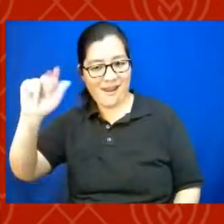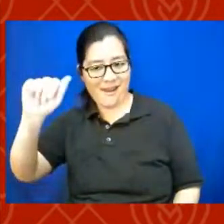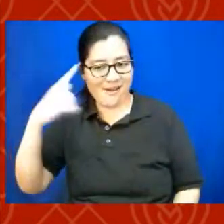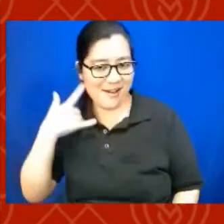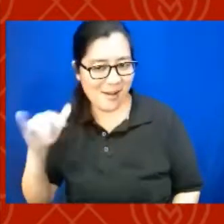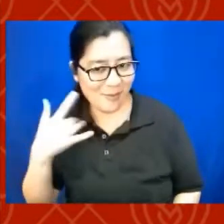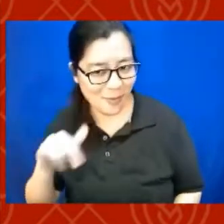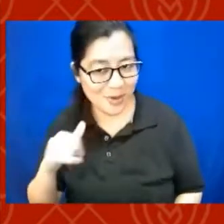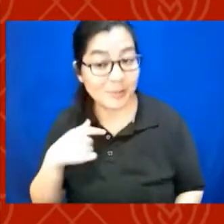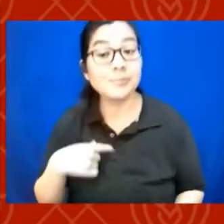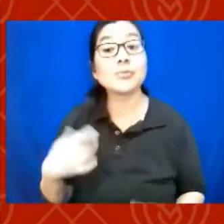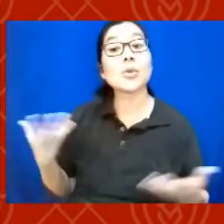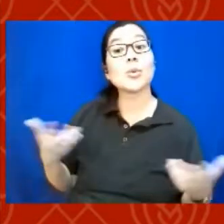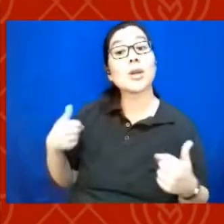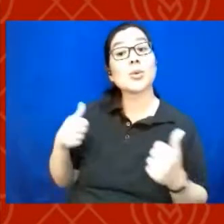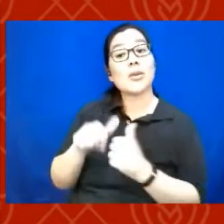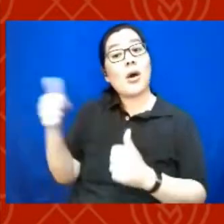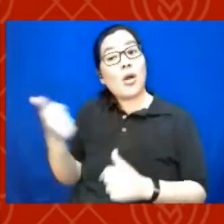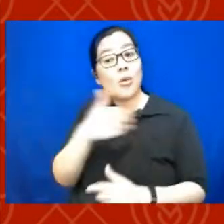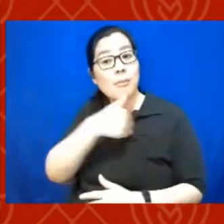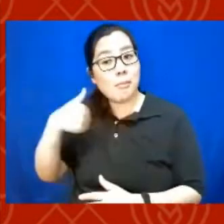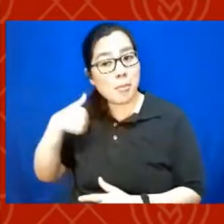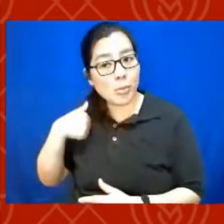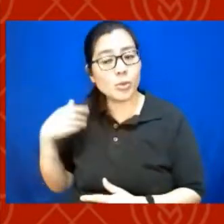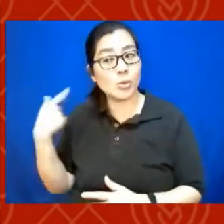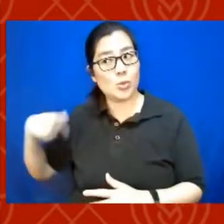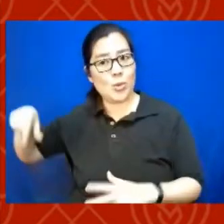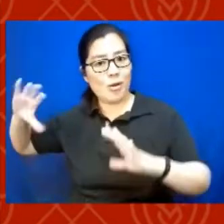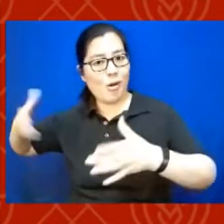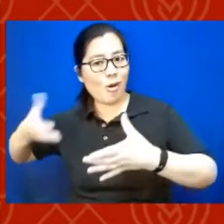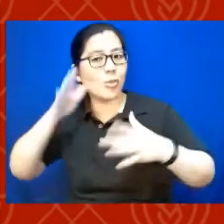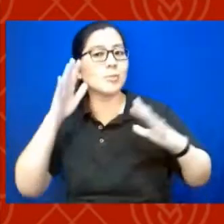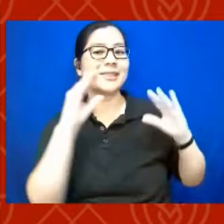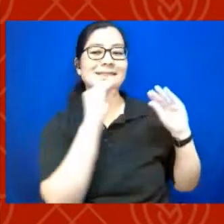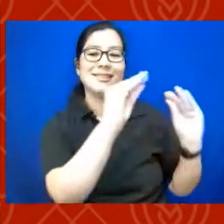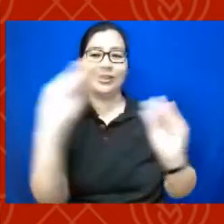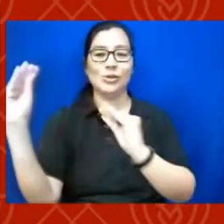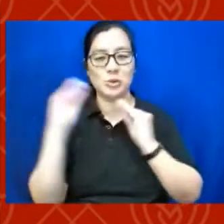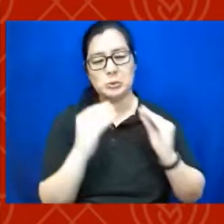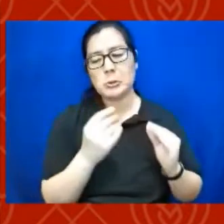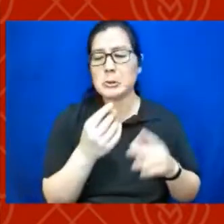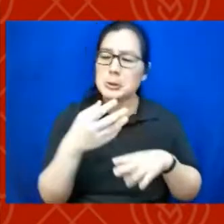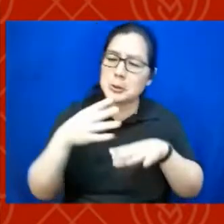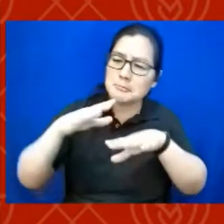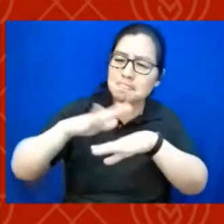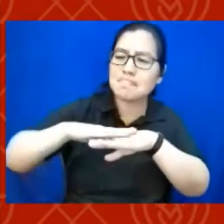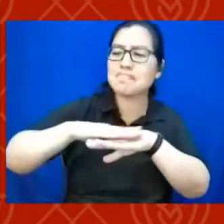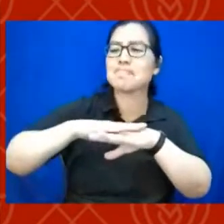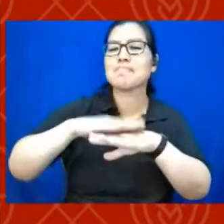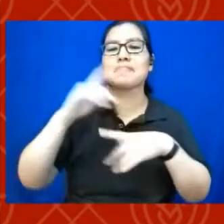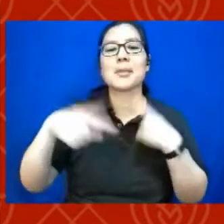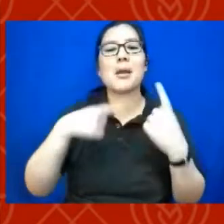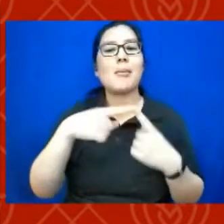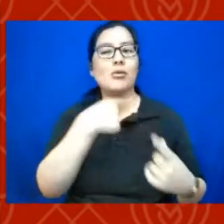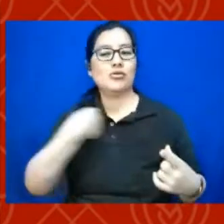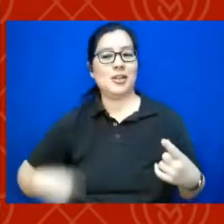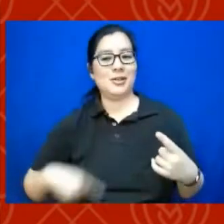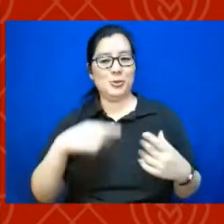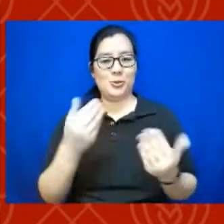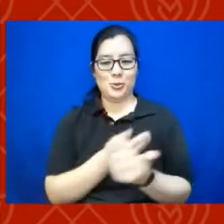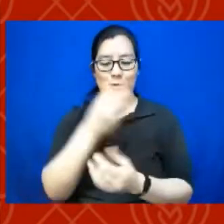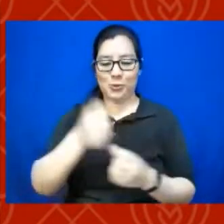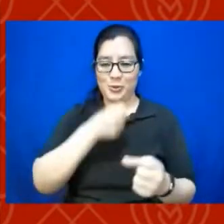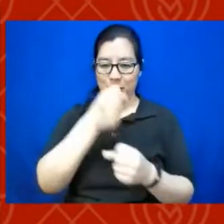members, and we are going to be teaching you all a little bit about Chinese New Year. So I hope you can learn